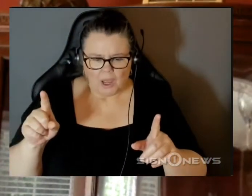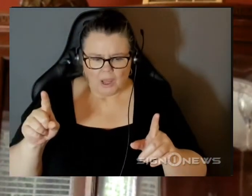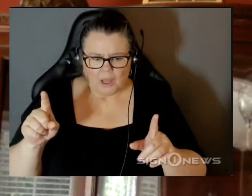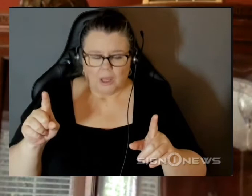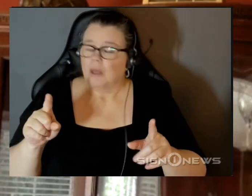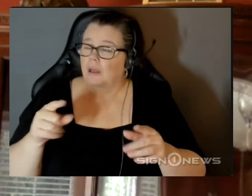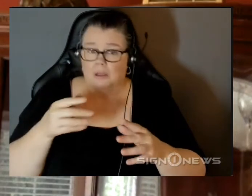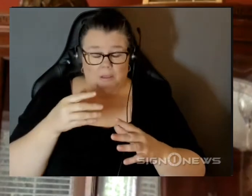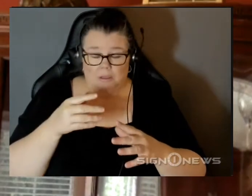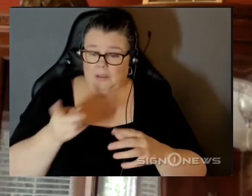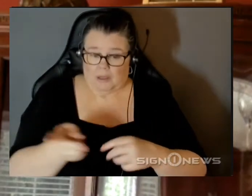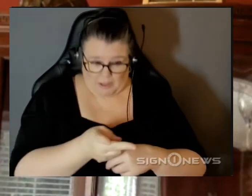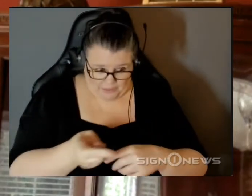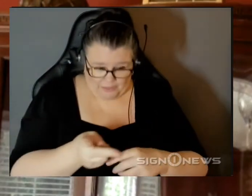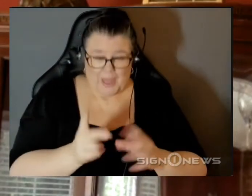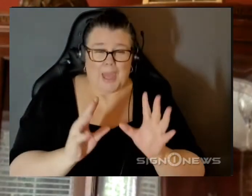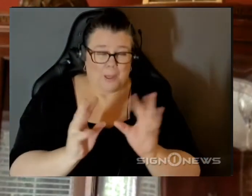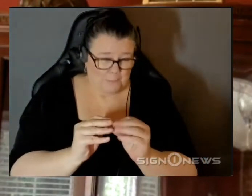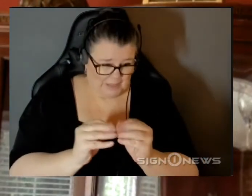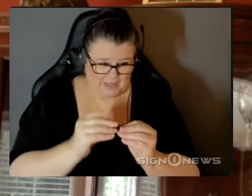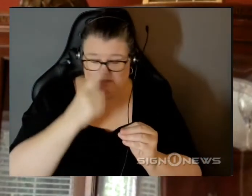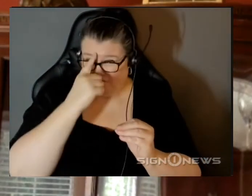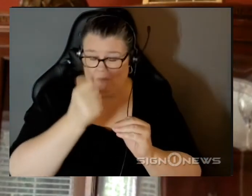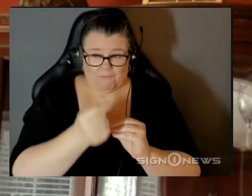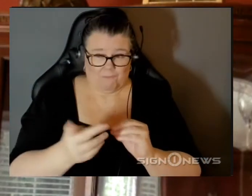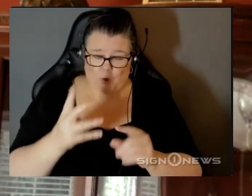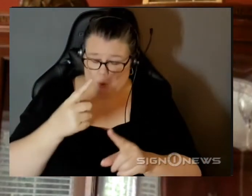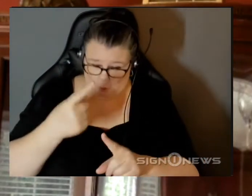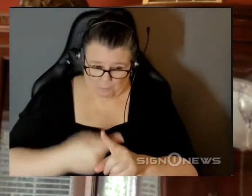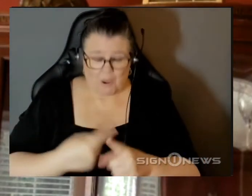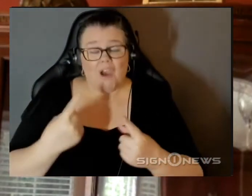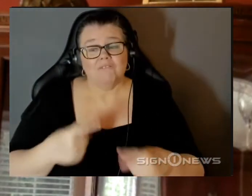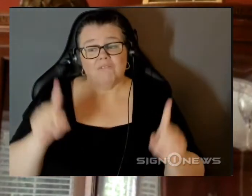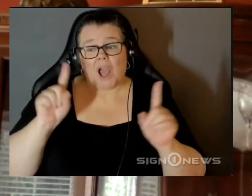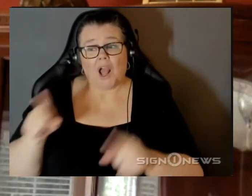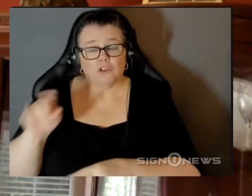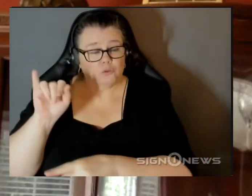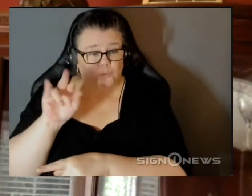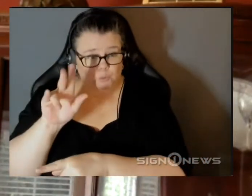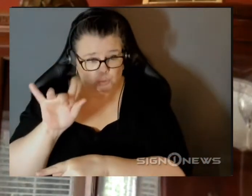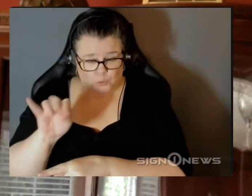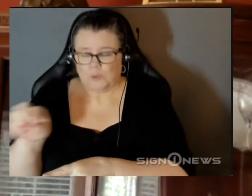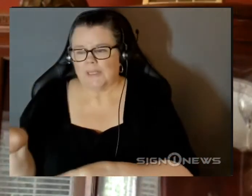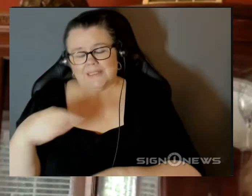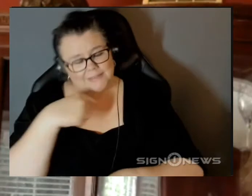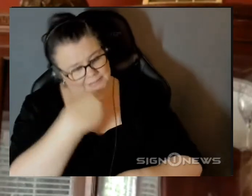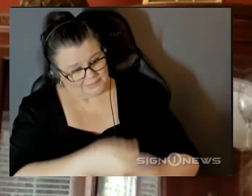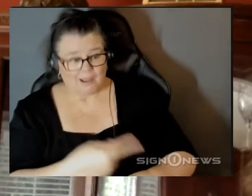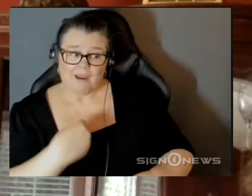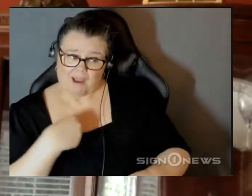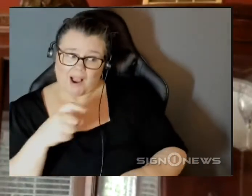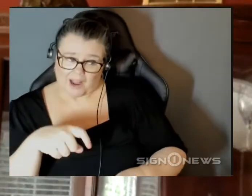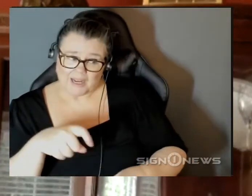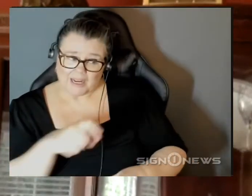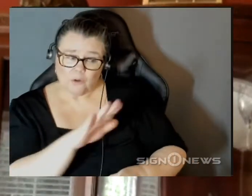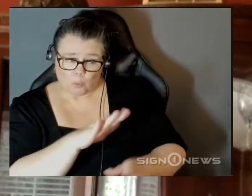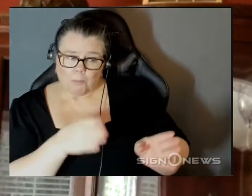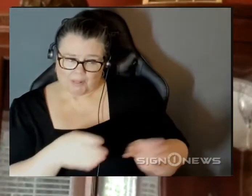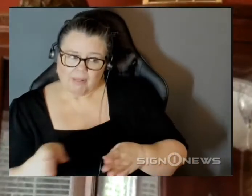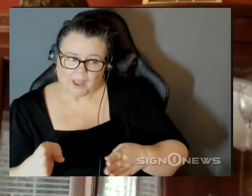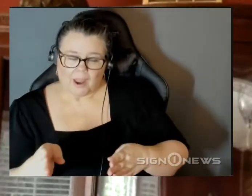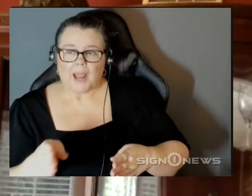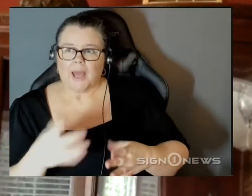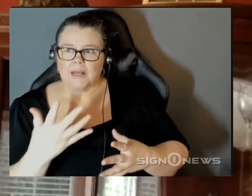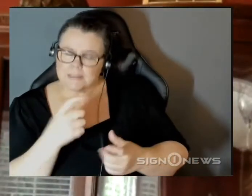one of the things that Julie said to him is, you know, I need a plan, and I need a plan that's pretty specific on how you're going to live your life,